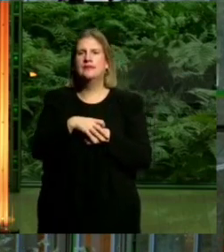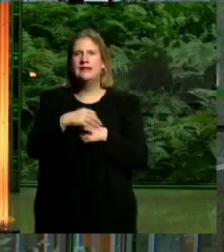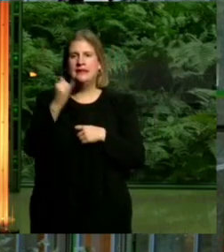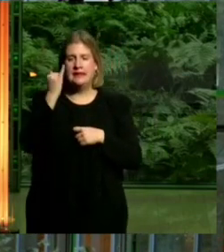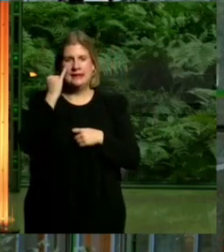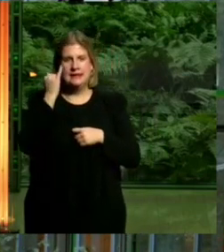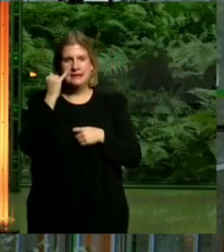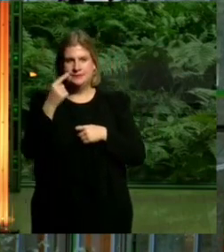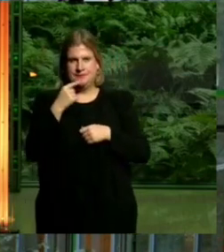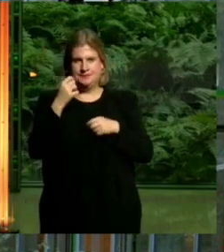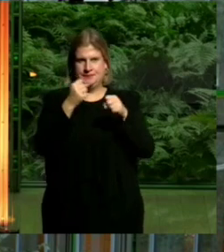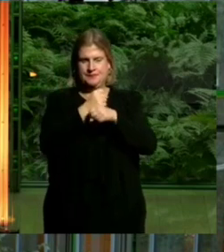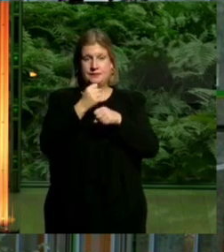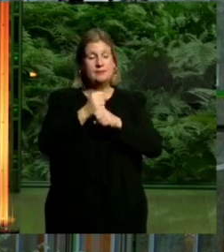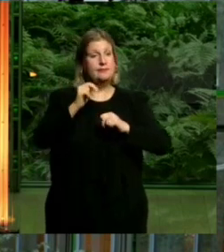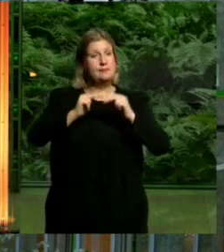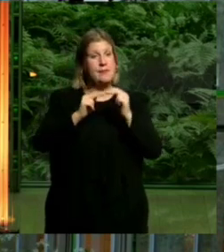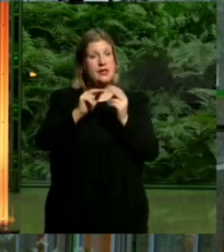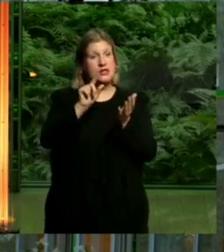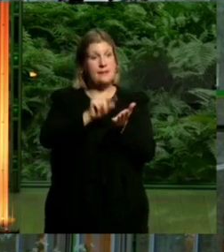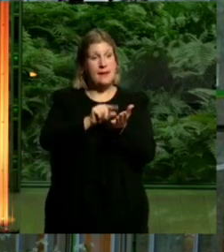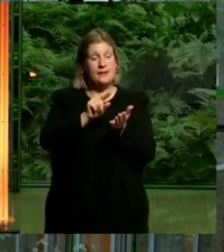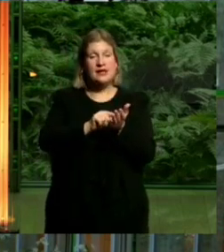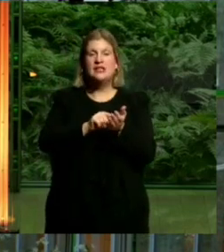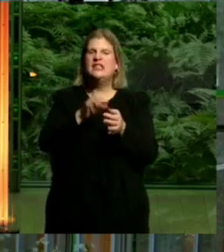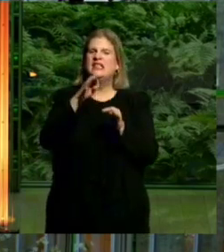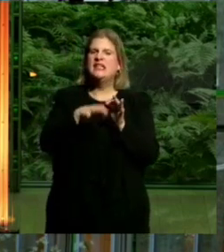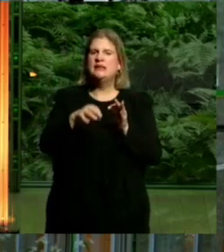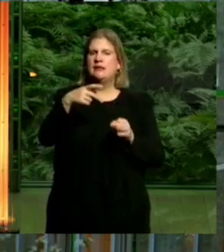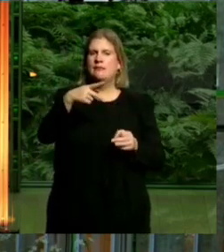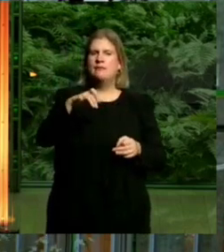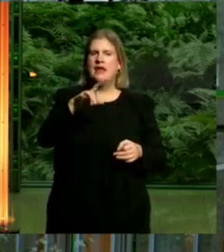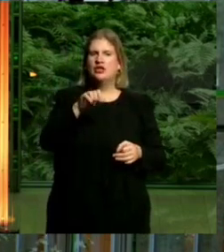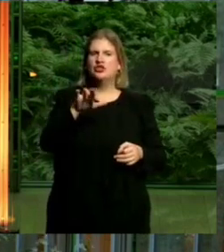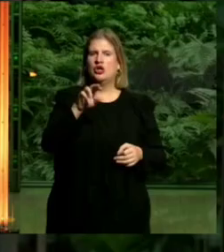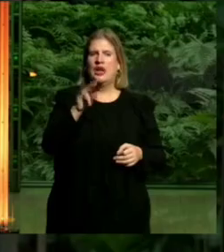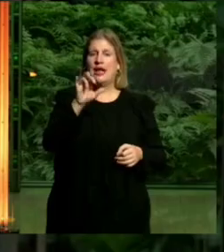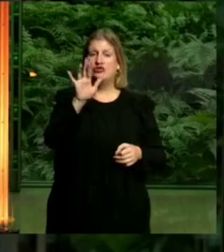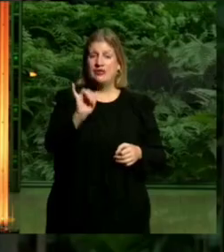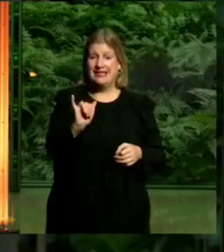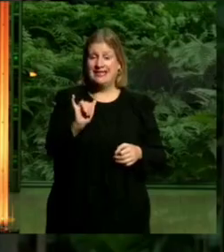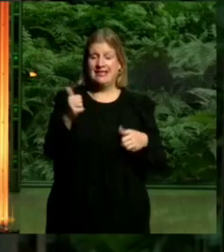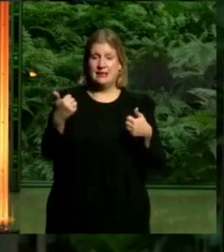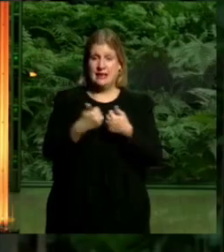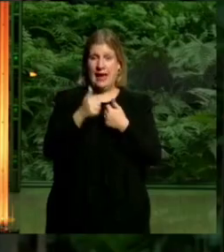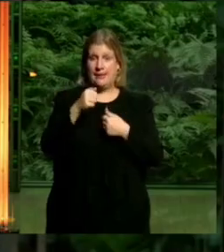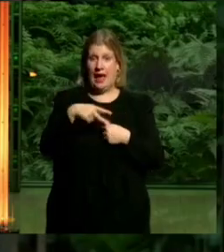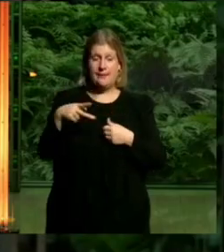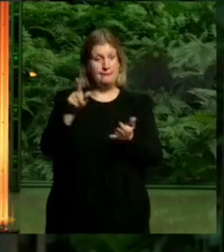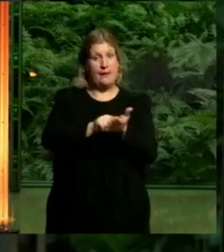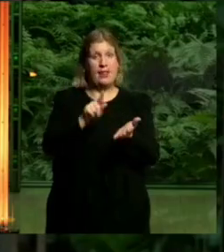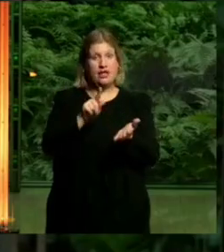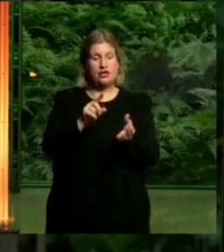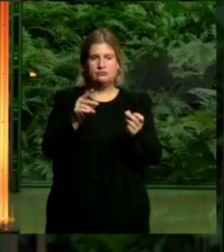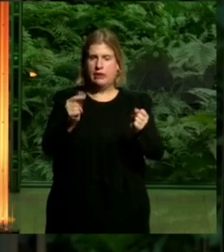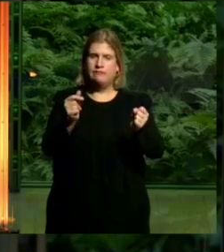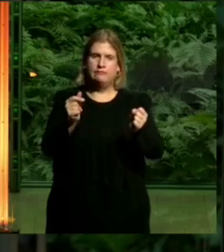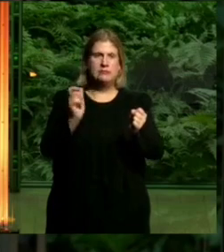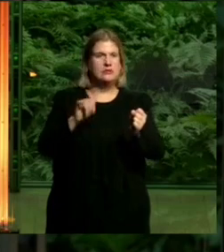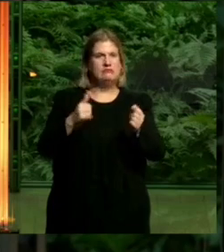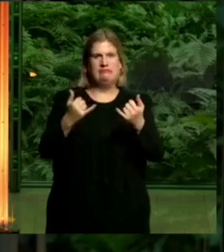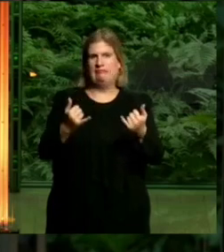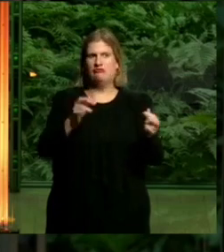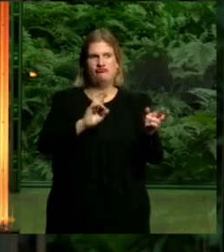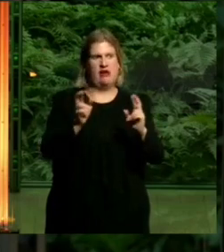this task, build and publish to the web a simple Pictionary game app in less than 5 minutes. Just publish it completely where your kids can go play this